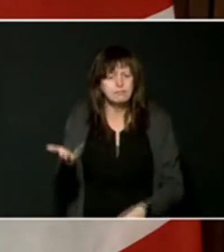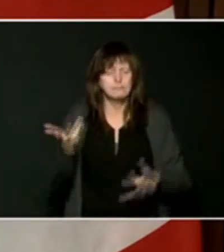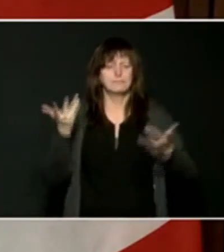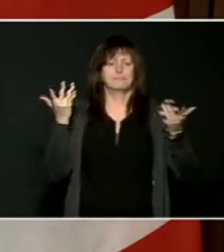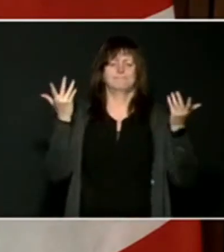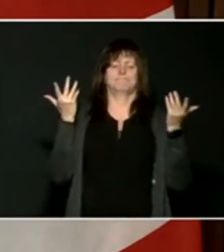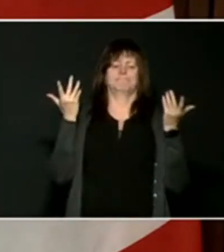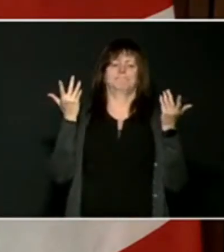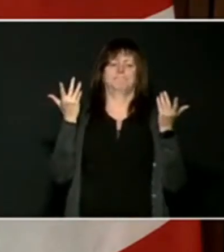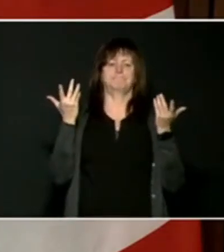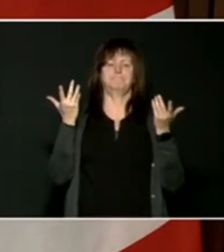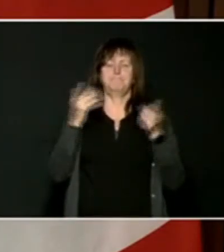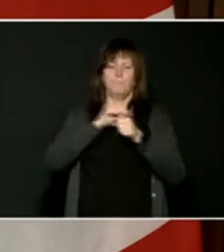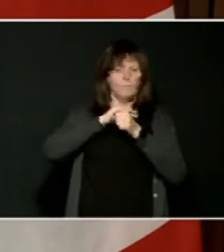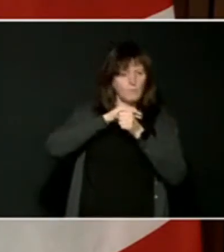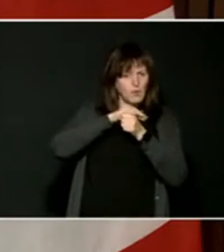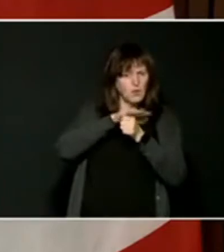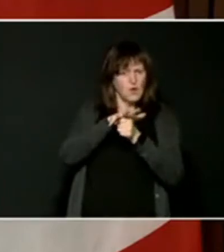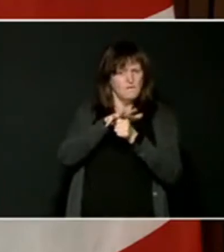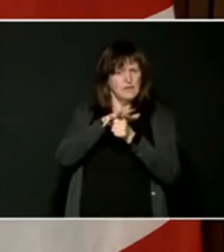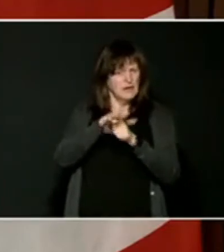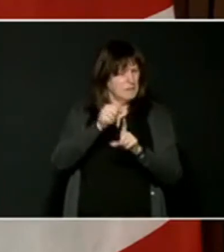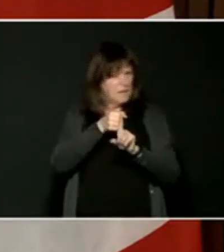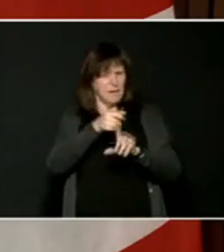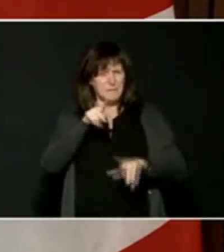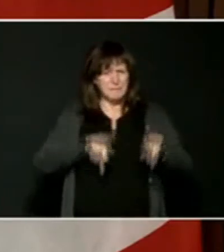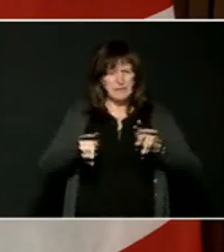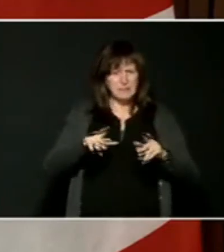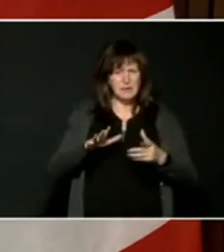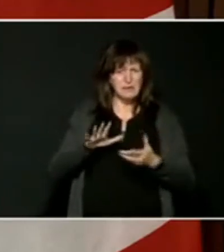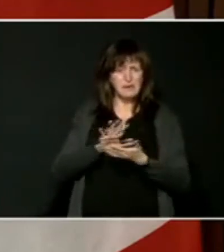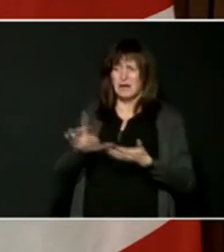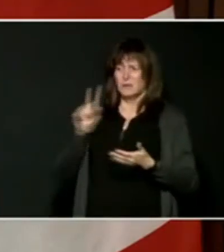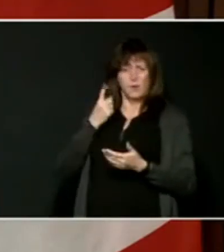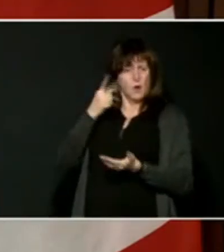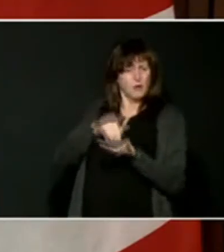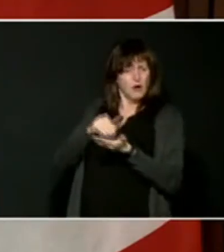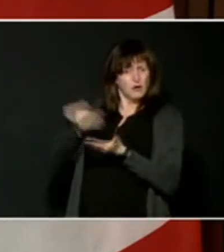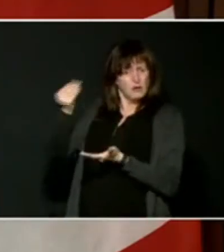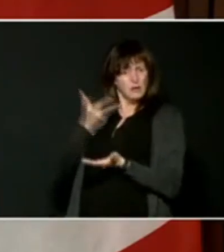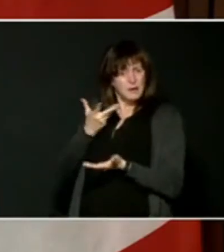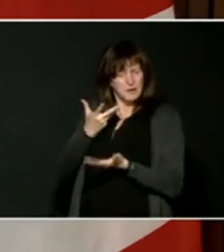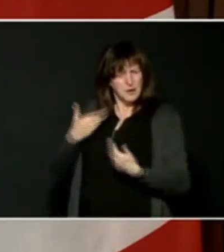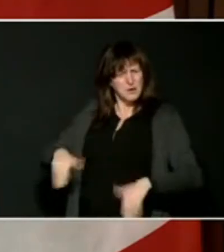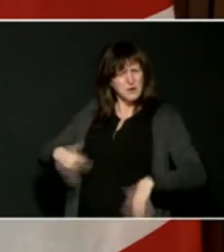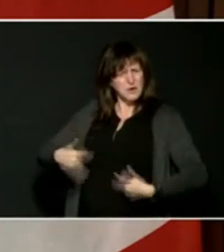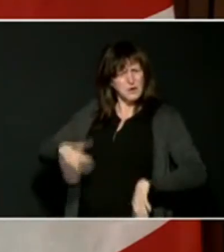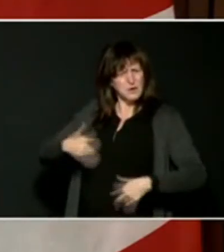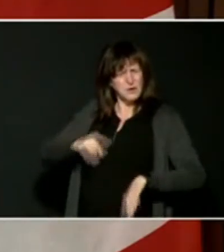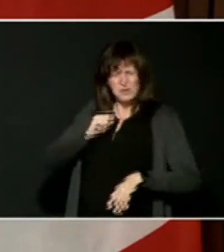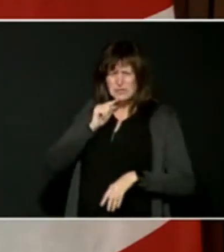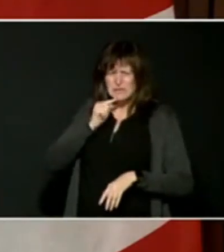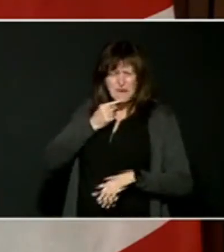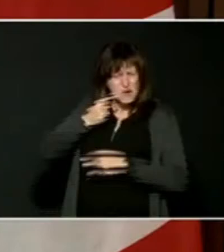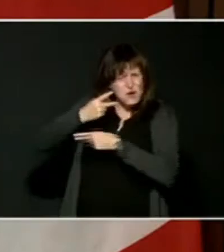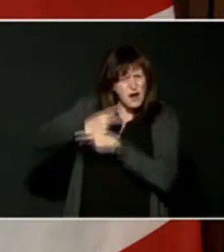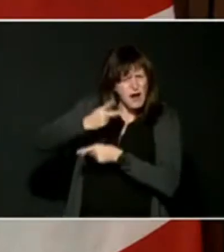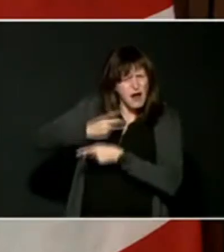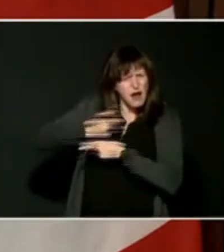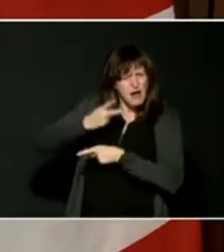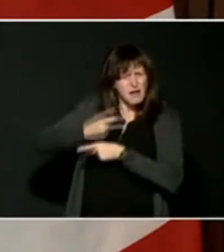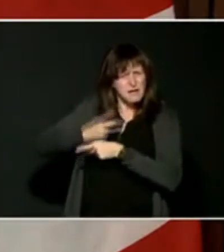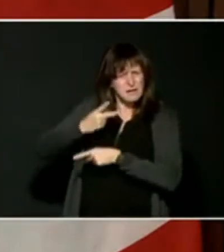4 days last week, one of the physicians we talked to described critical care notes on a dozen patients fighting COVID-19, all of which